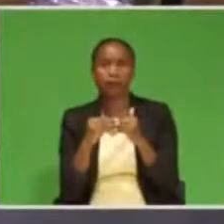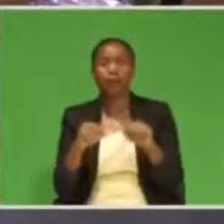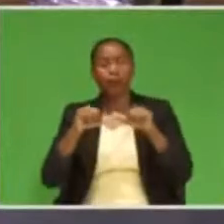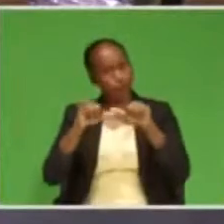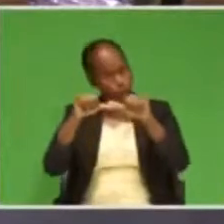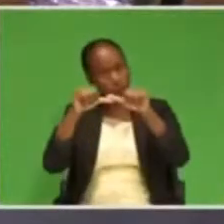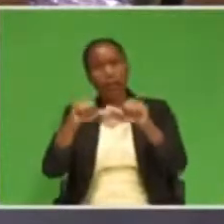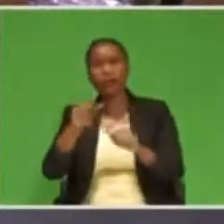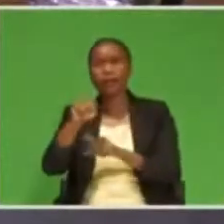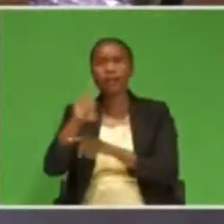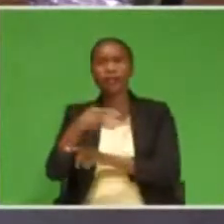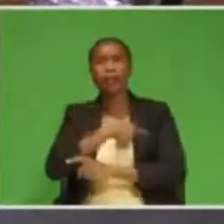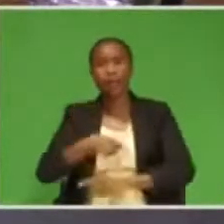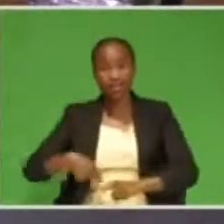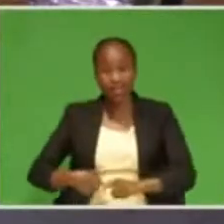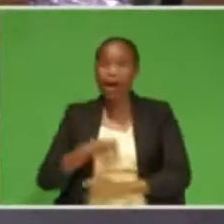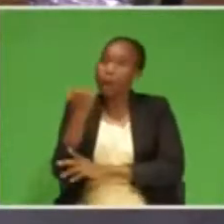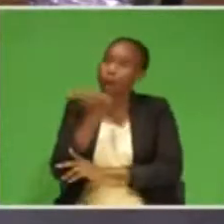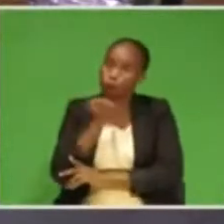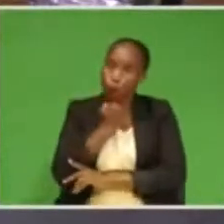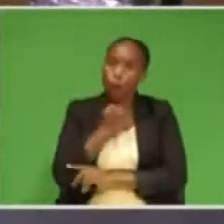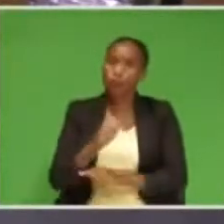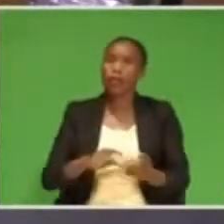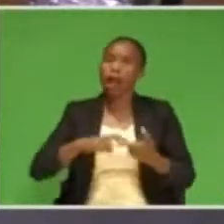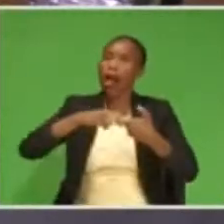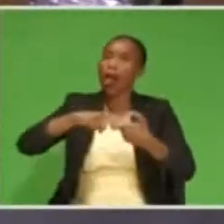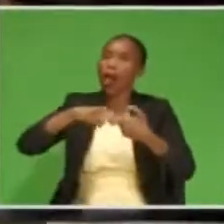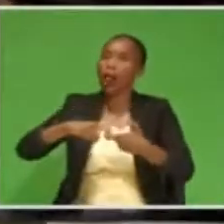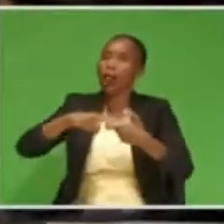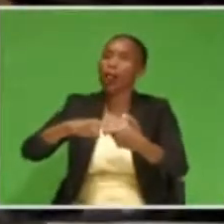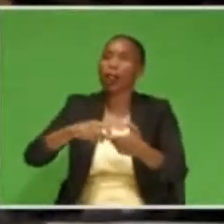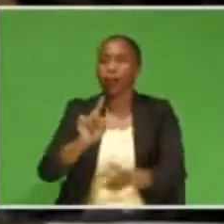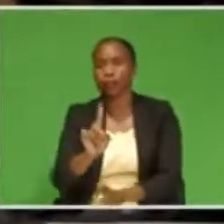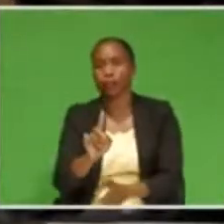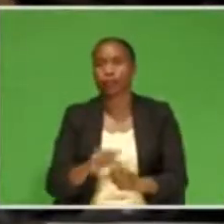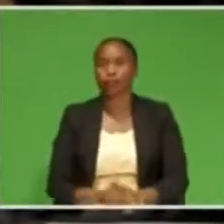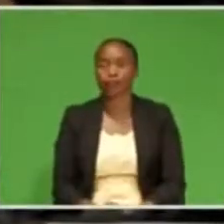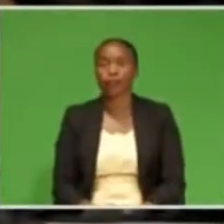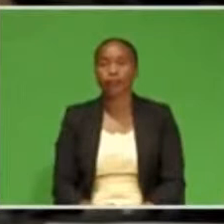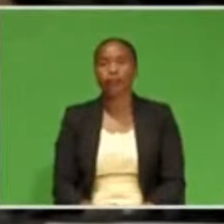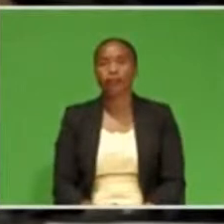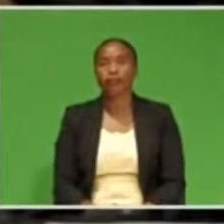Proceed, Mr. President, and I am sorry for keeping you standing.